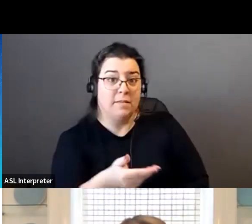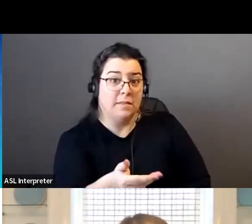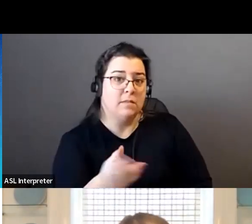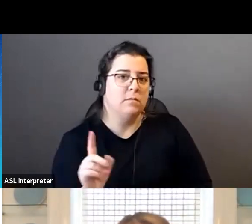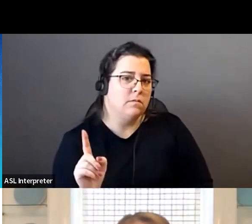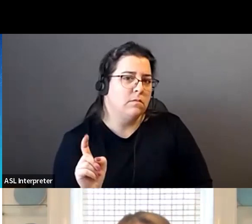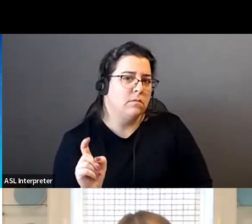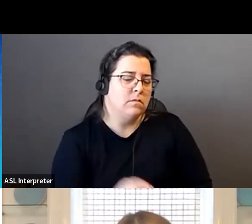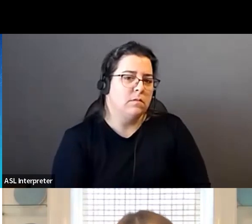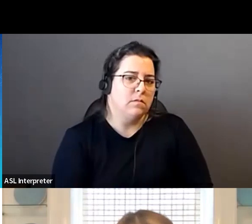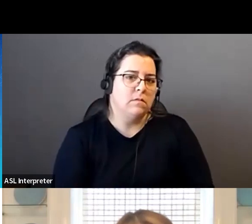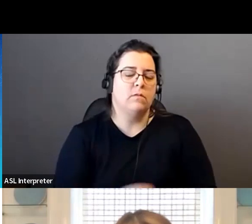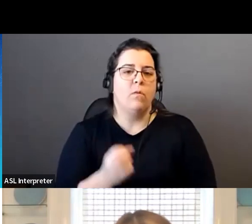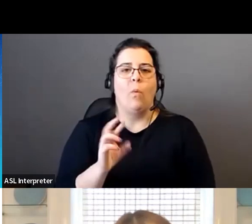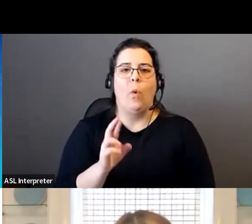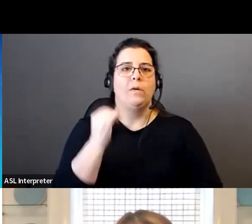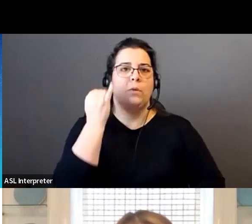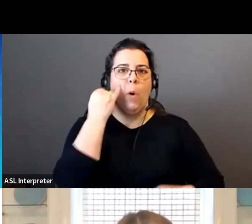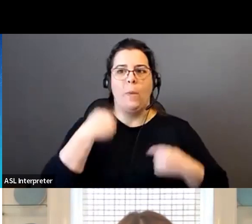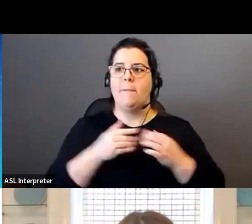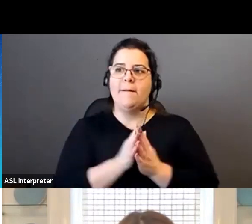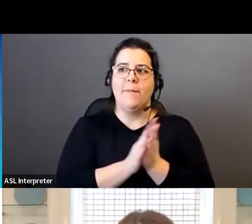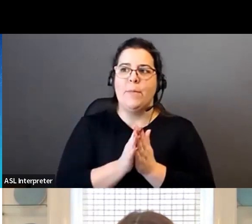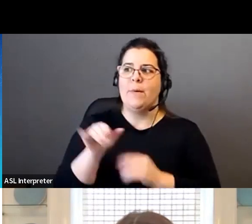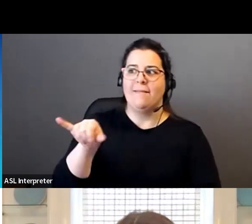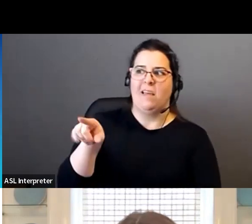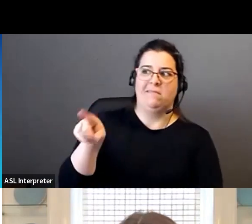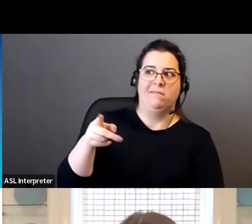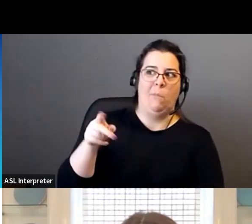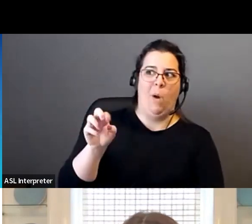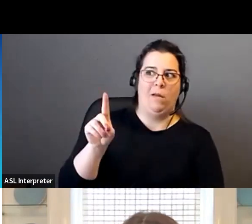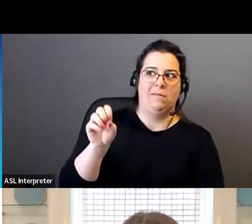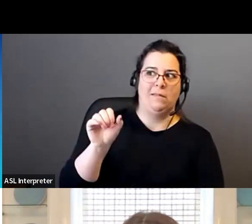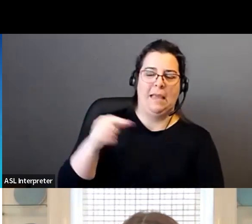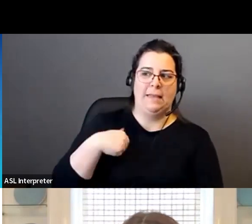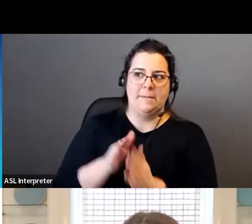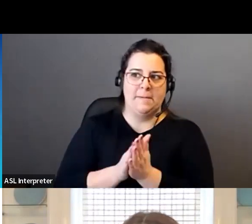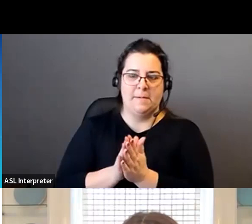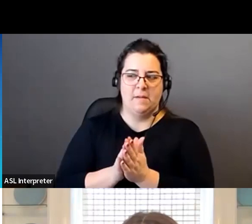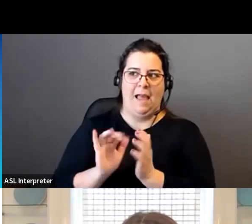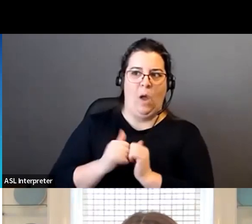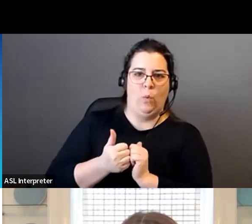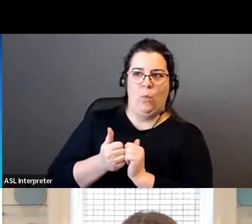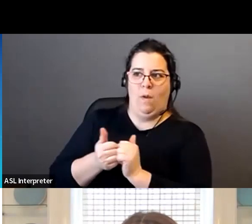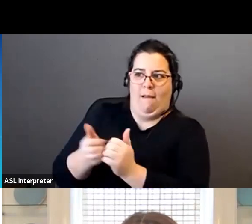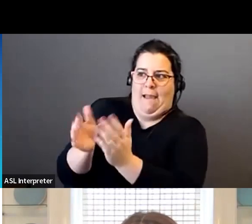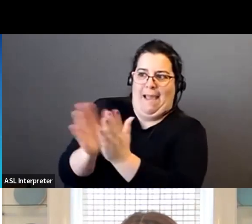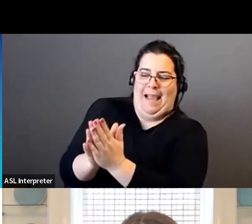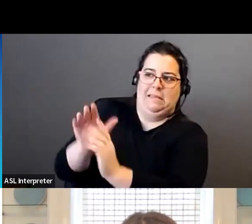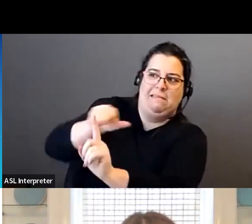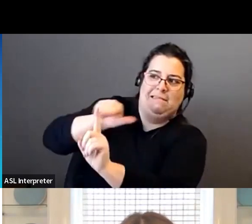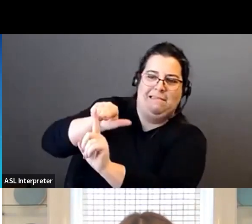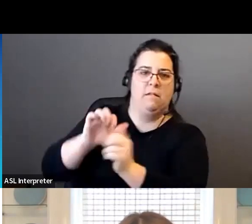on other podcasts to approach hosts? Okay. So again, the other day, Canada's Minister for